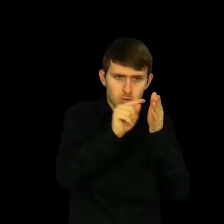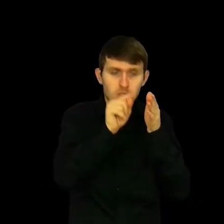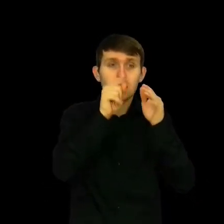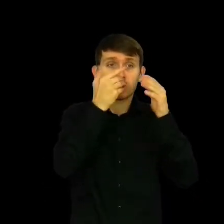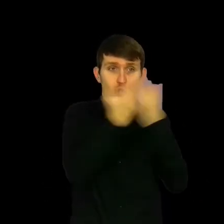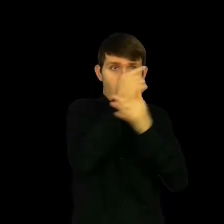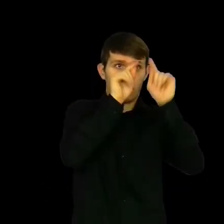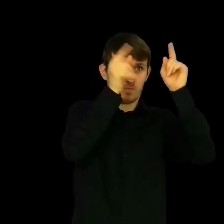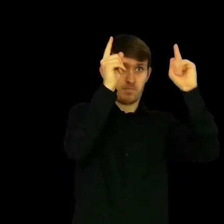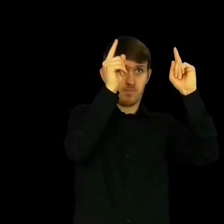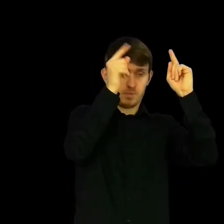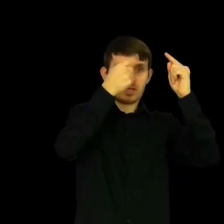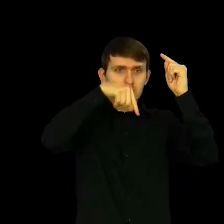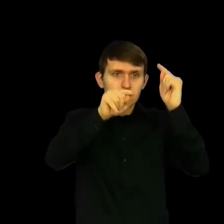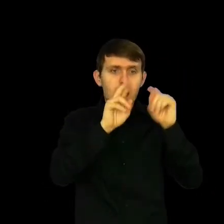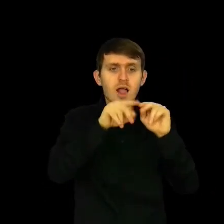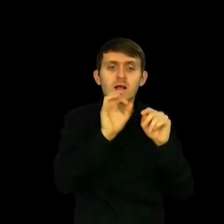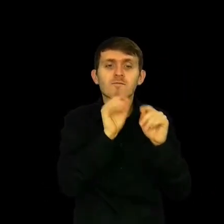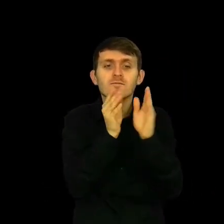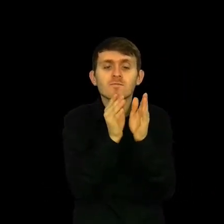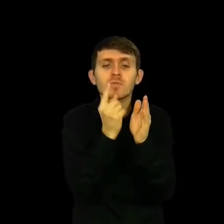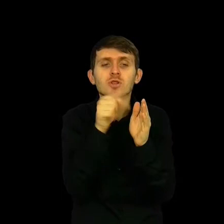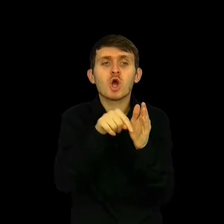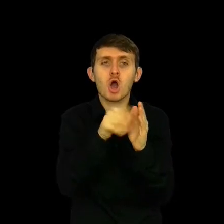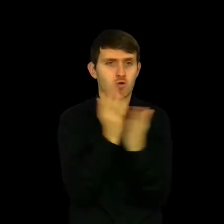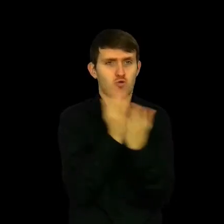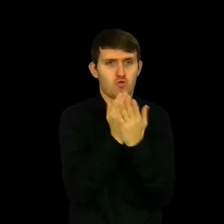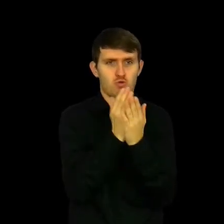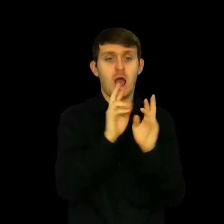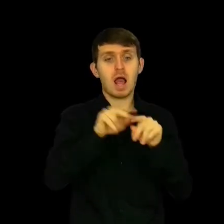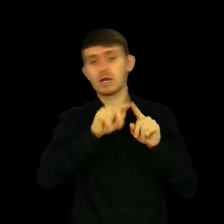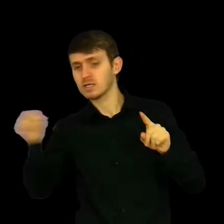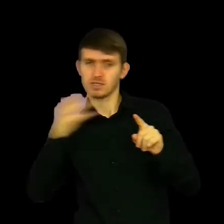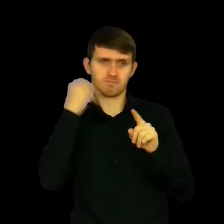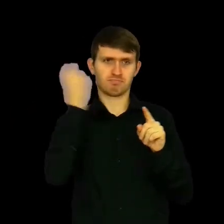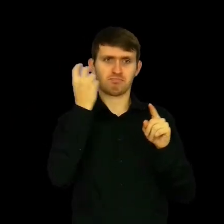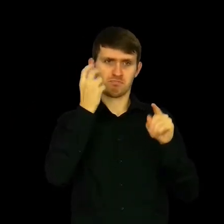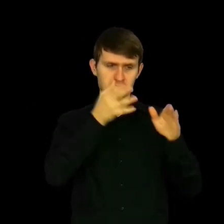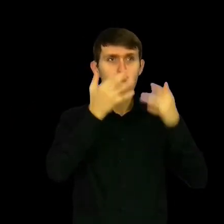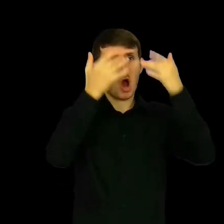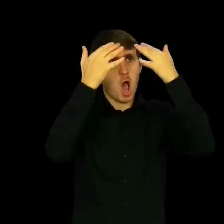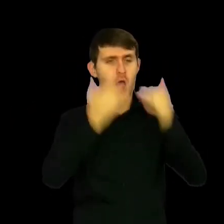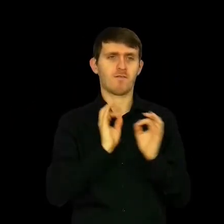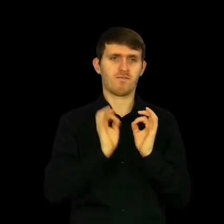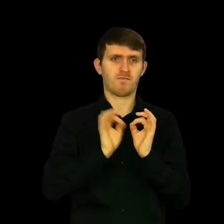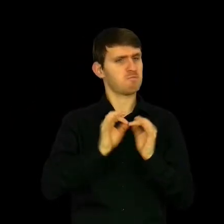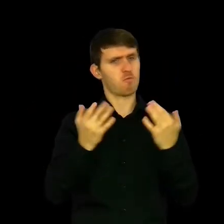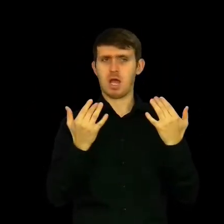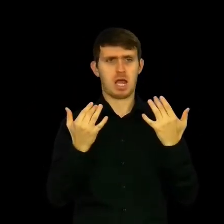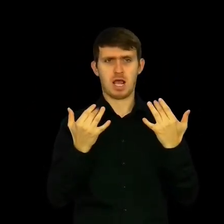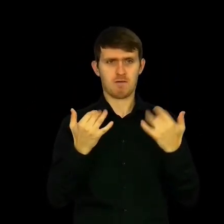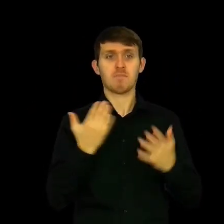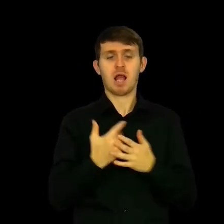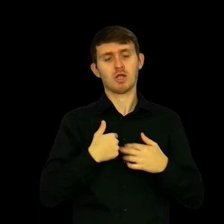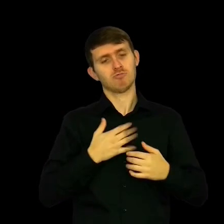remember two numbers. I have to remember my new top number and my new bottom number. And my new bottom number is always just some of the